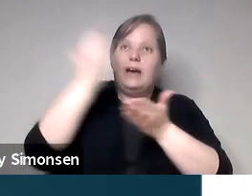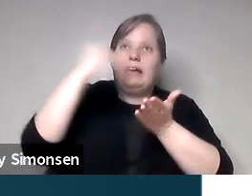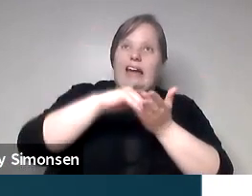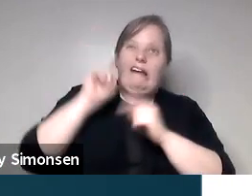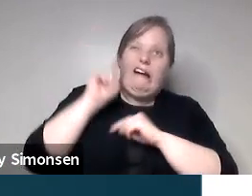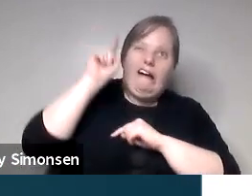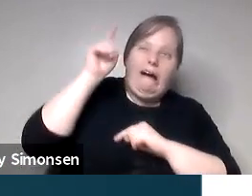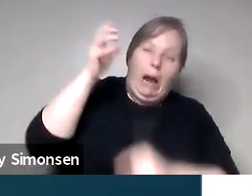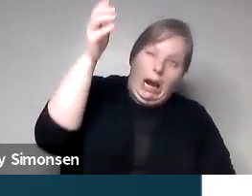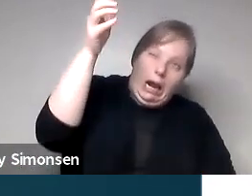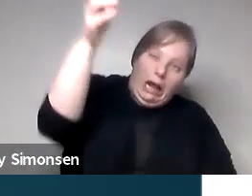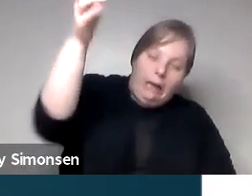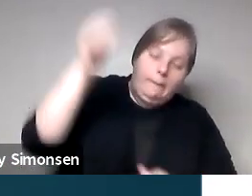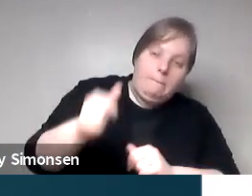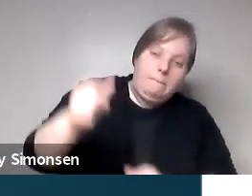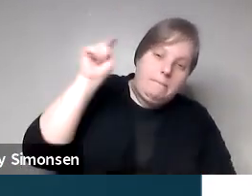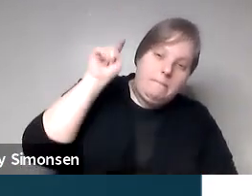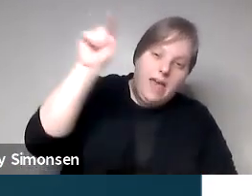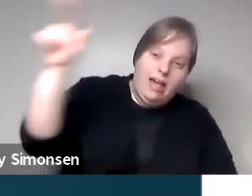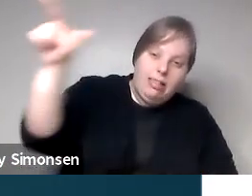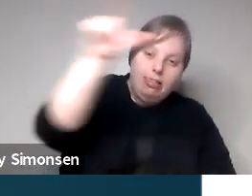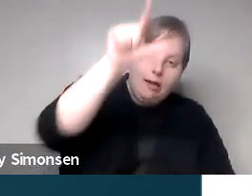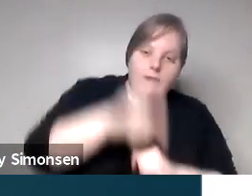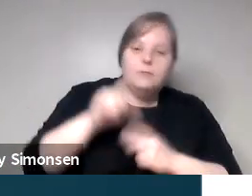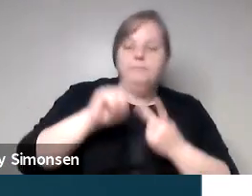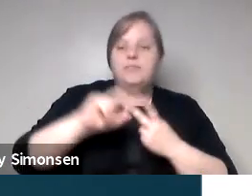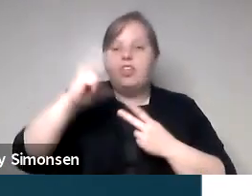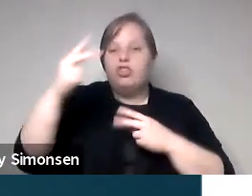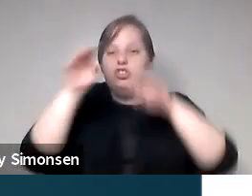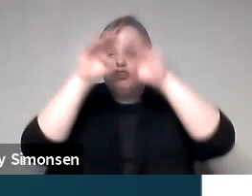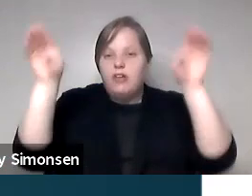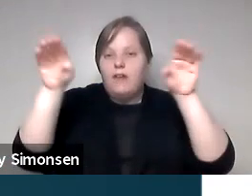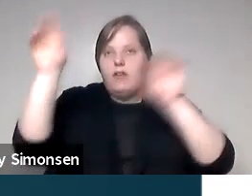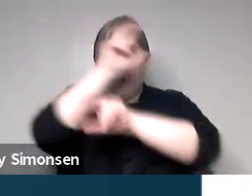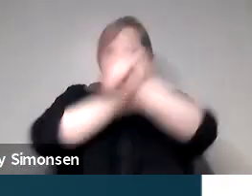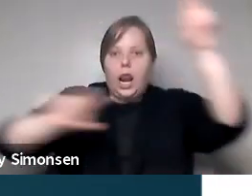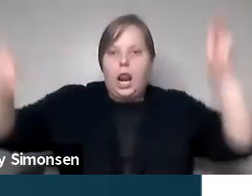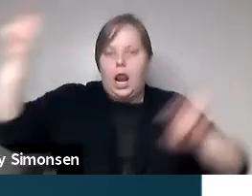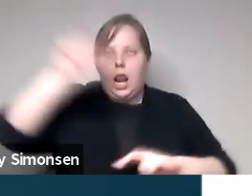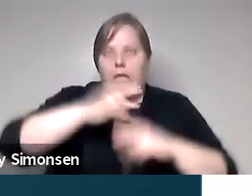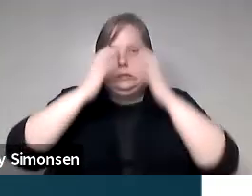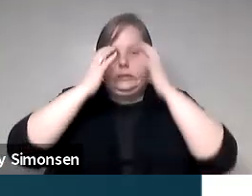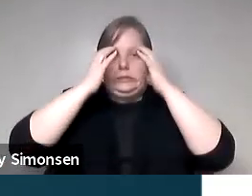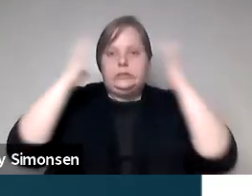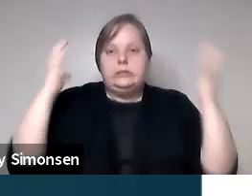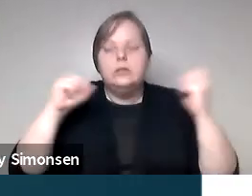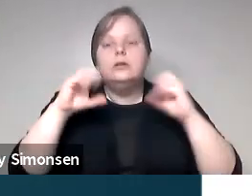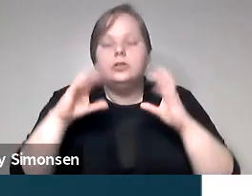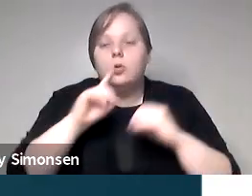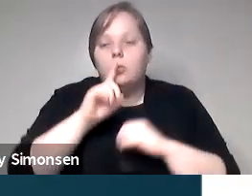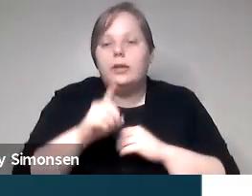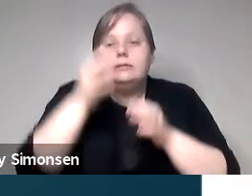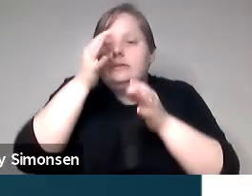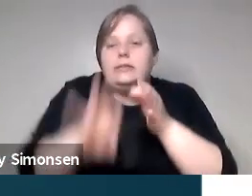back on the left-hand side and up on the third shelf, and it's chaos. So just